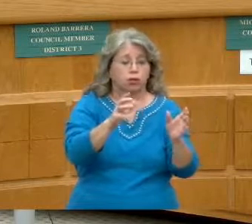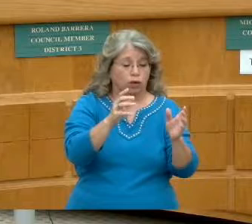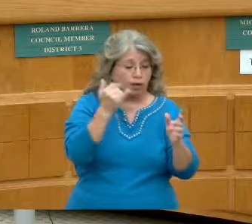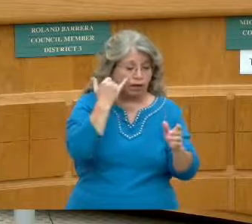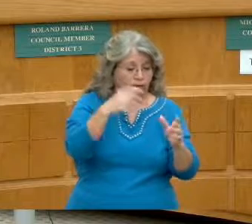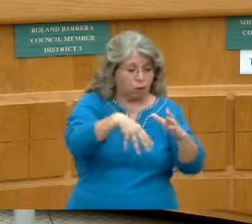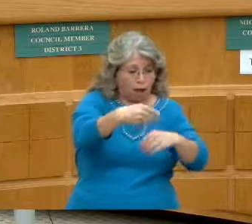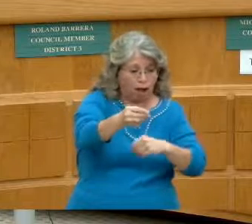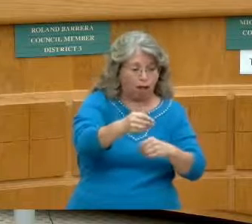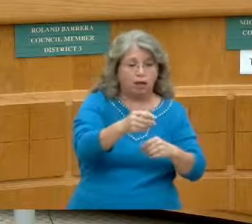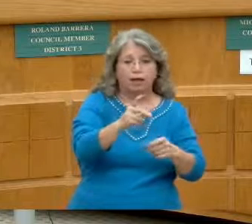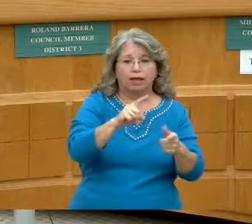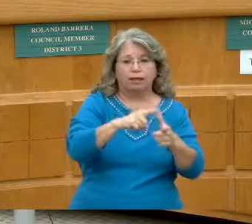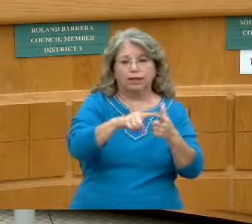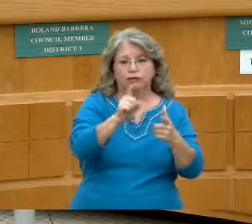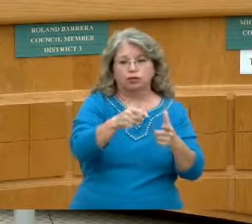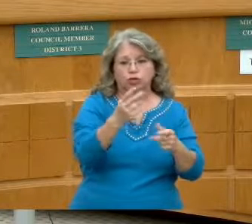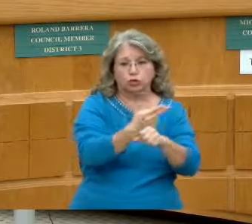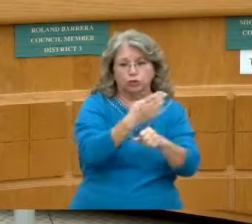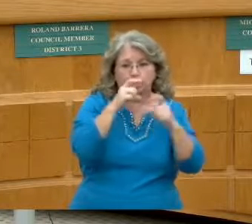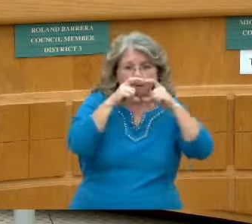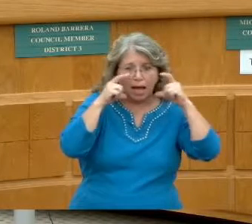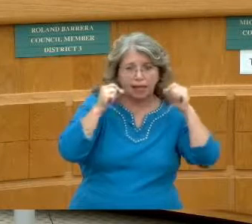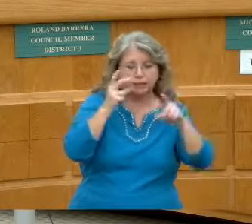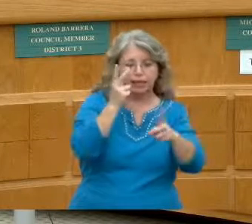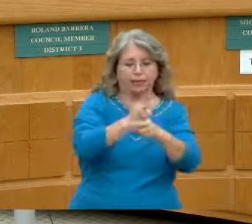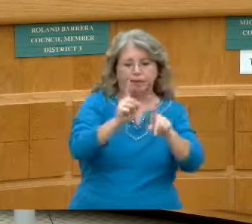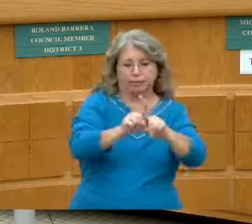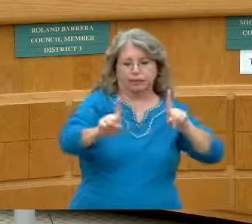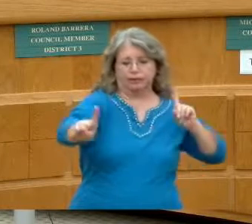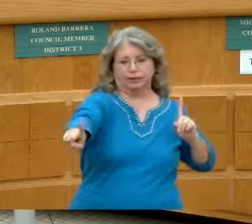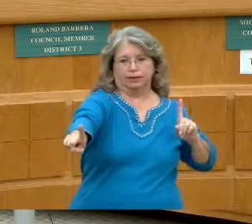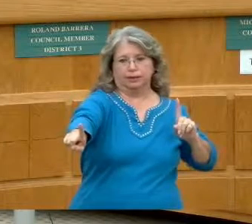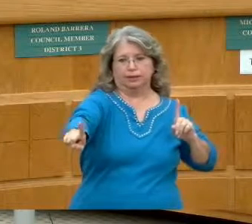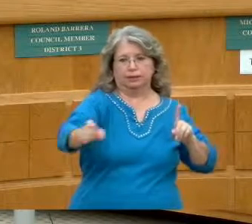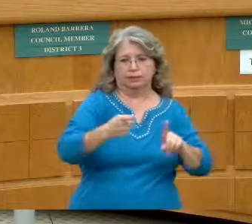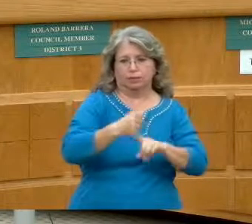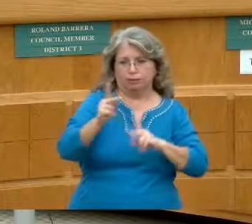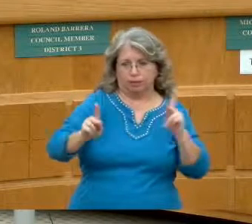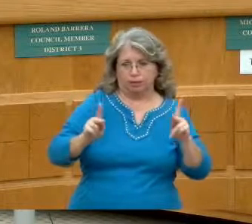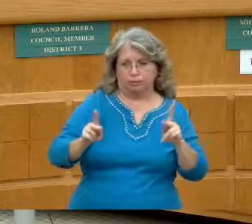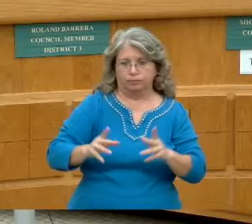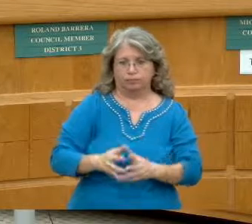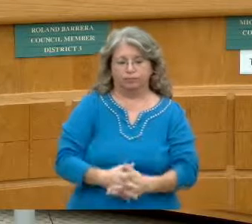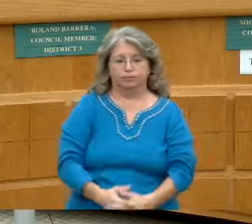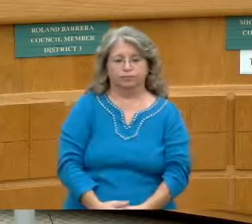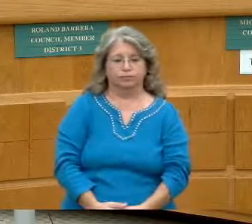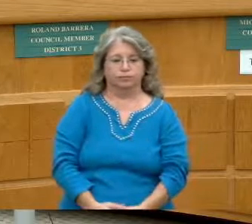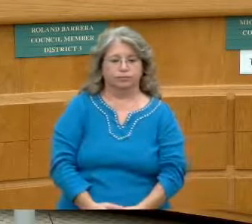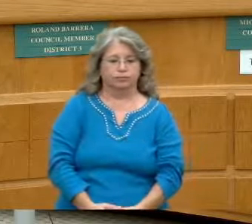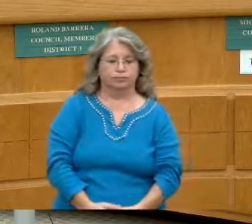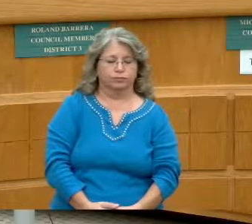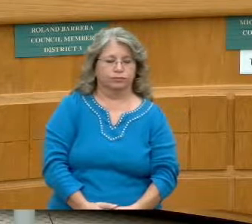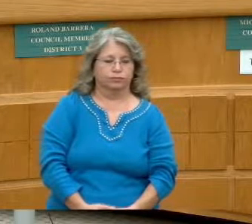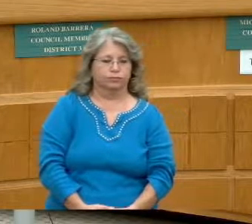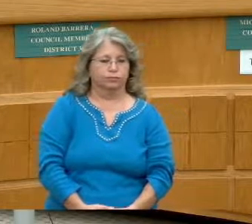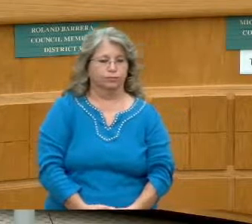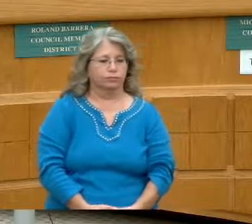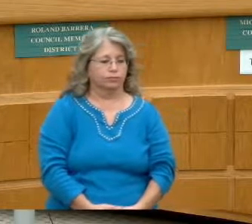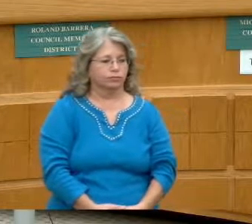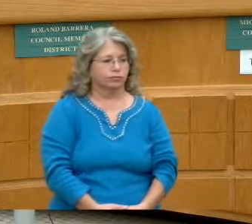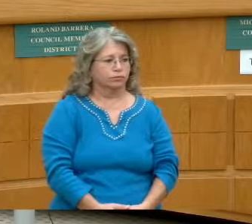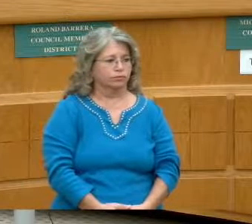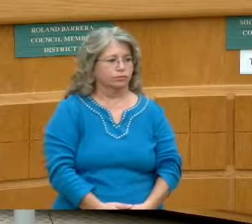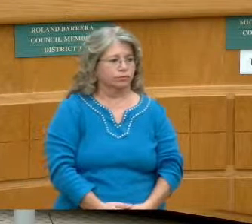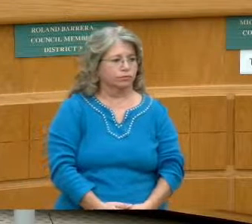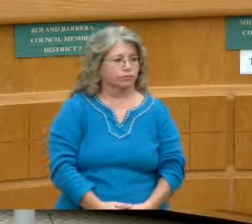practice social distancing. Mi abuela está inmunocomprometida. ¿Qué debo hacer? Mantenga a su abuela alejada de las personas que incluso